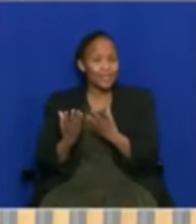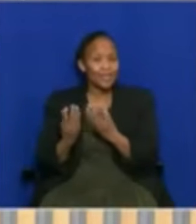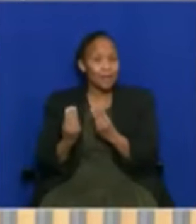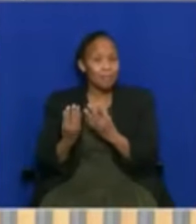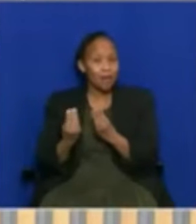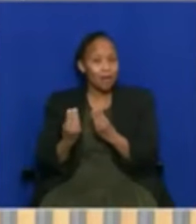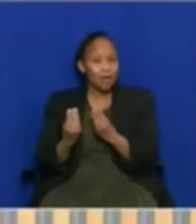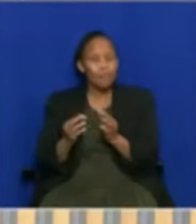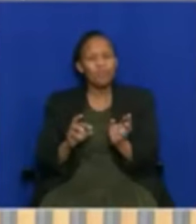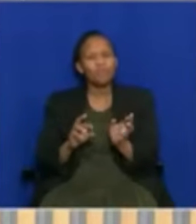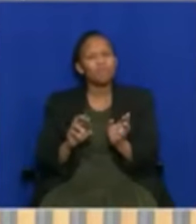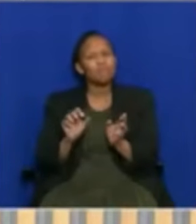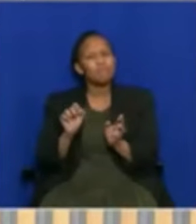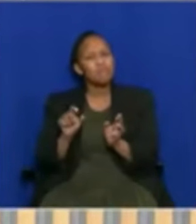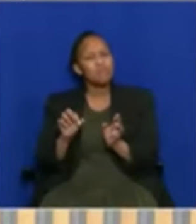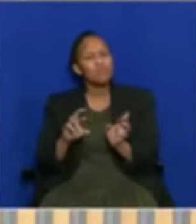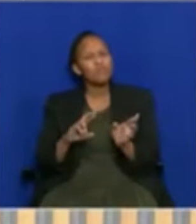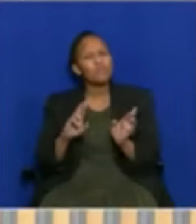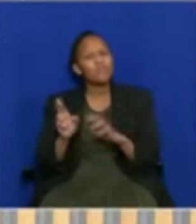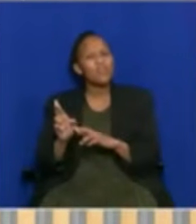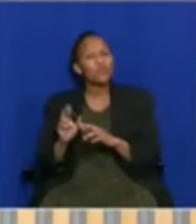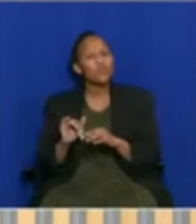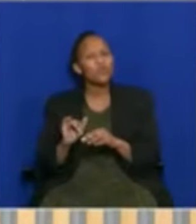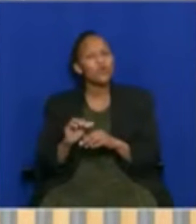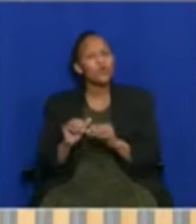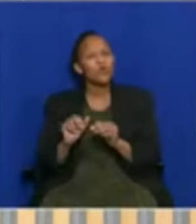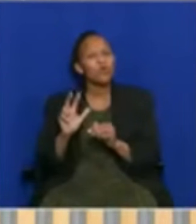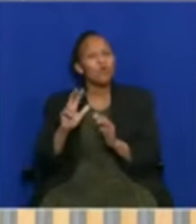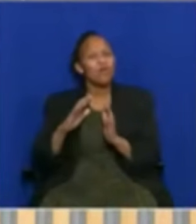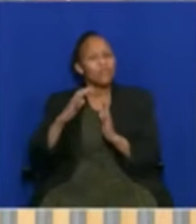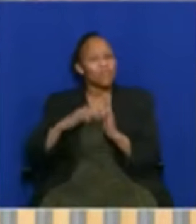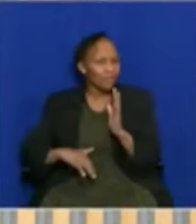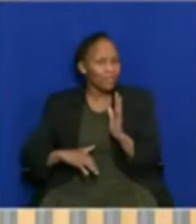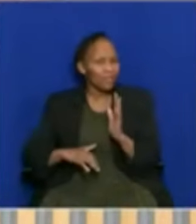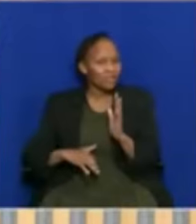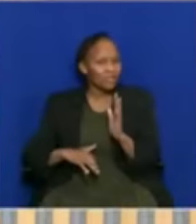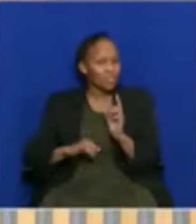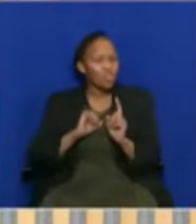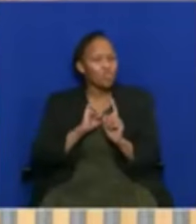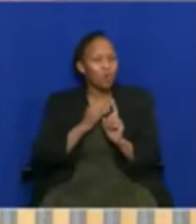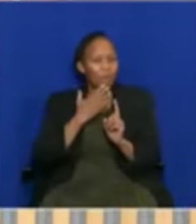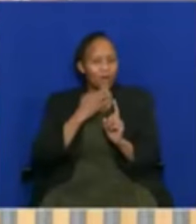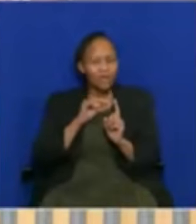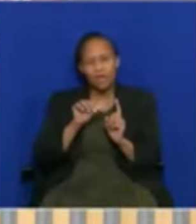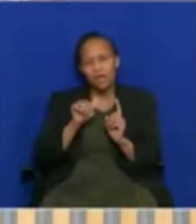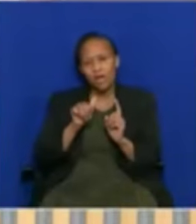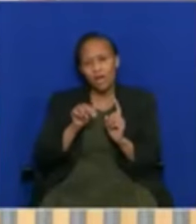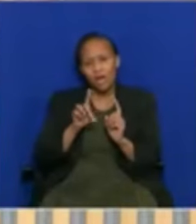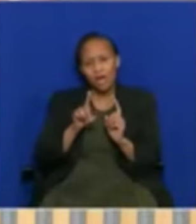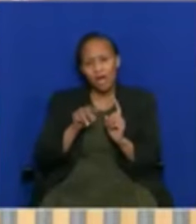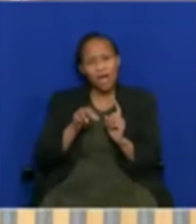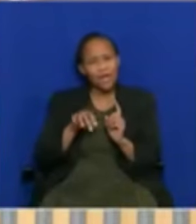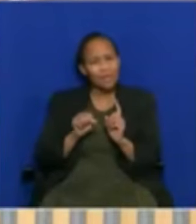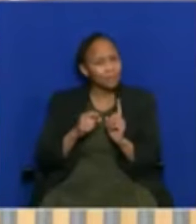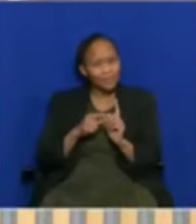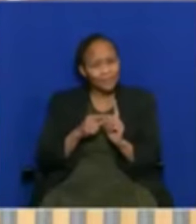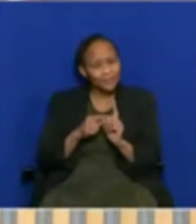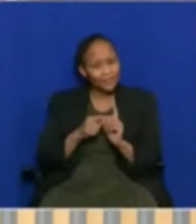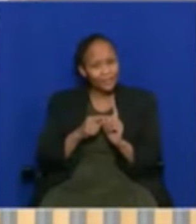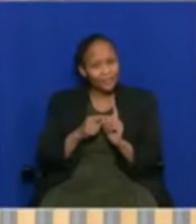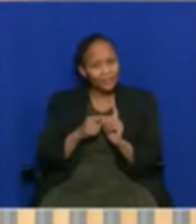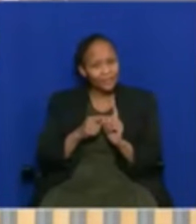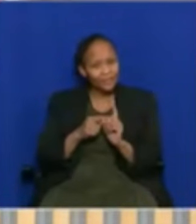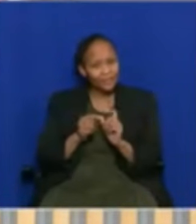the section 27, Adams affidavit? I guess that's what I was trying to clarify. Where does in it the